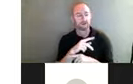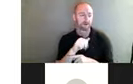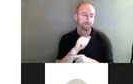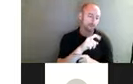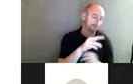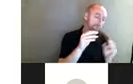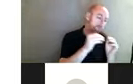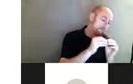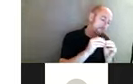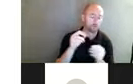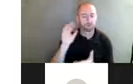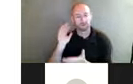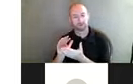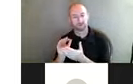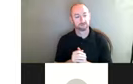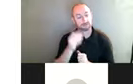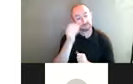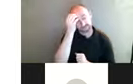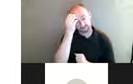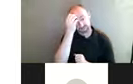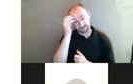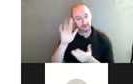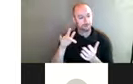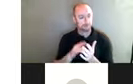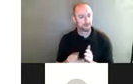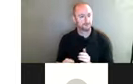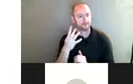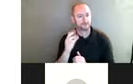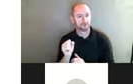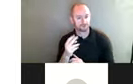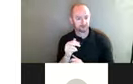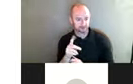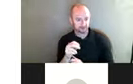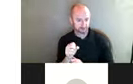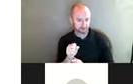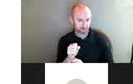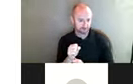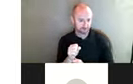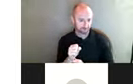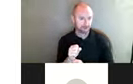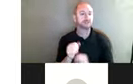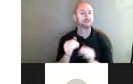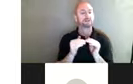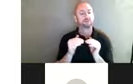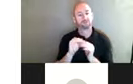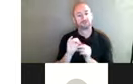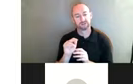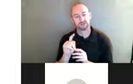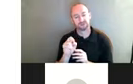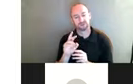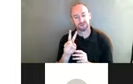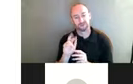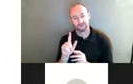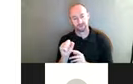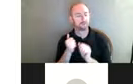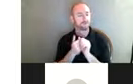stuff. Now in the middle map, we have four different shades and they're determined by equal intervals. And so these are equal intervals on the number